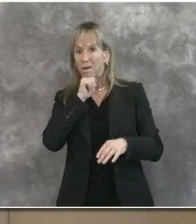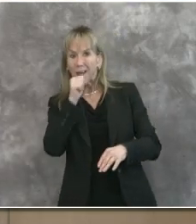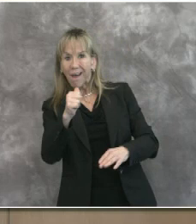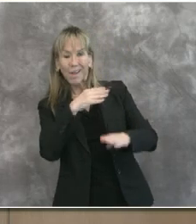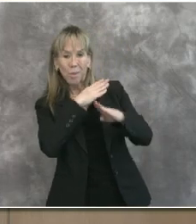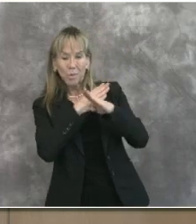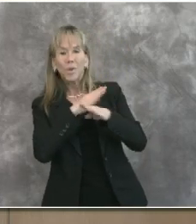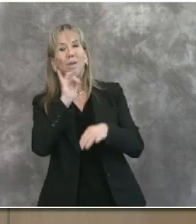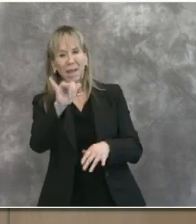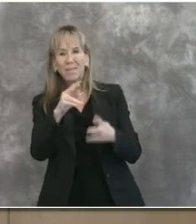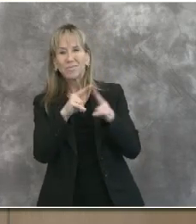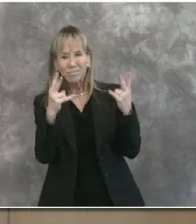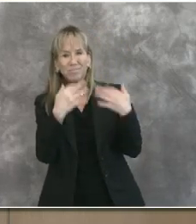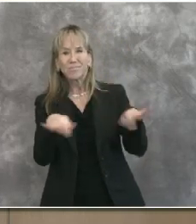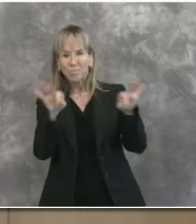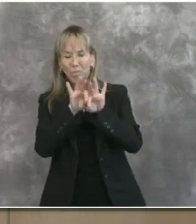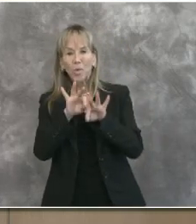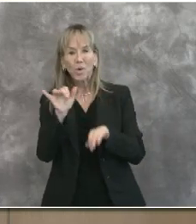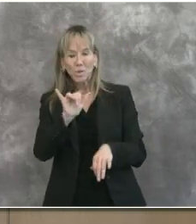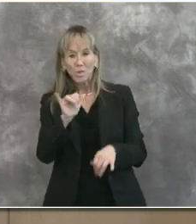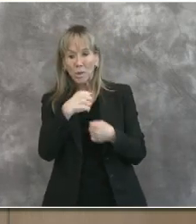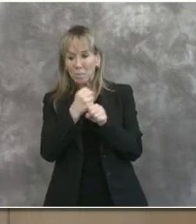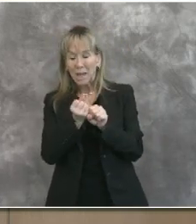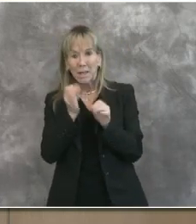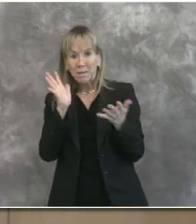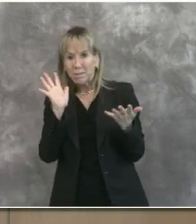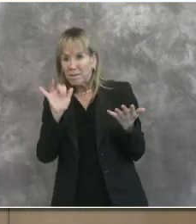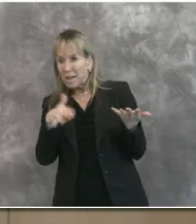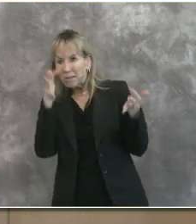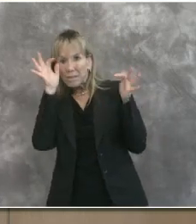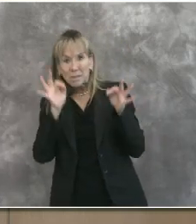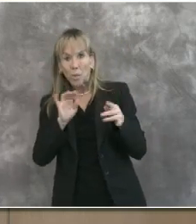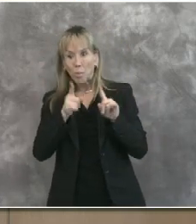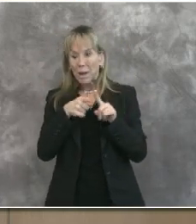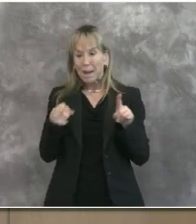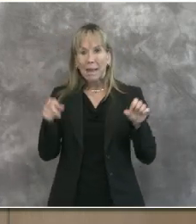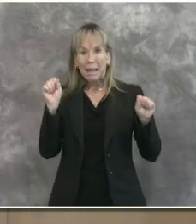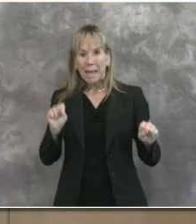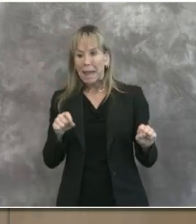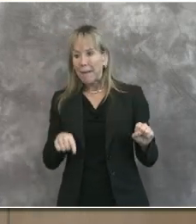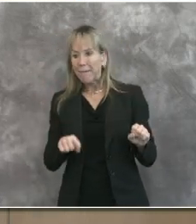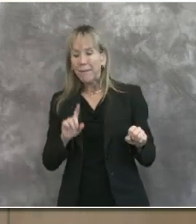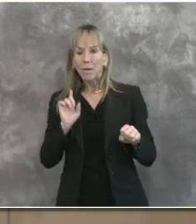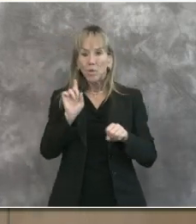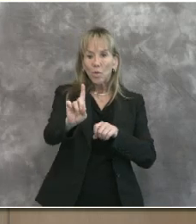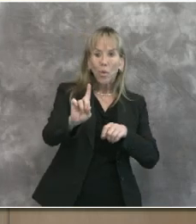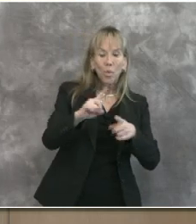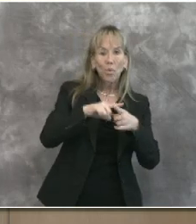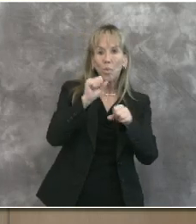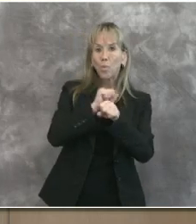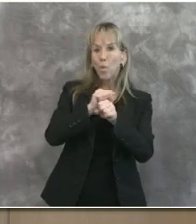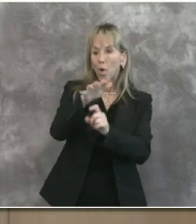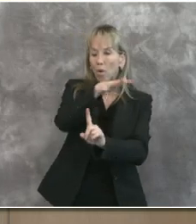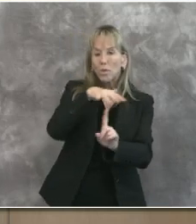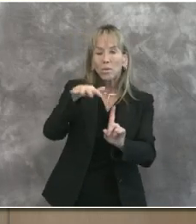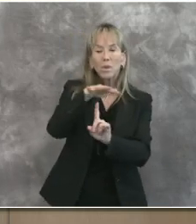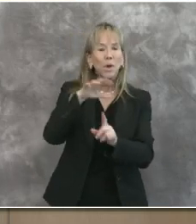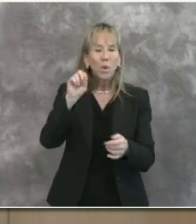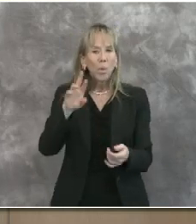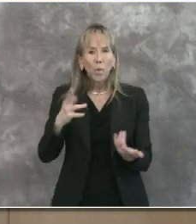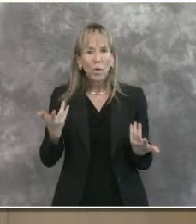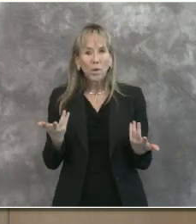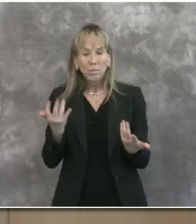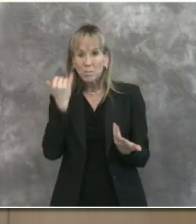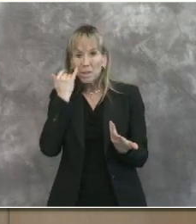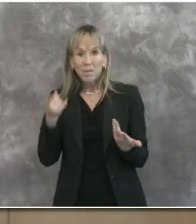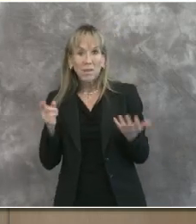important in terms of making a disposition as to whether they can be in a specific work environment or